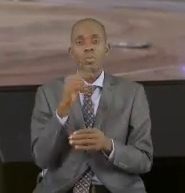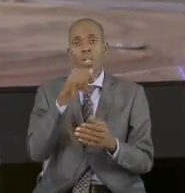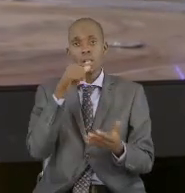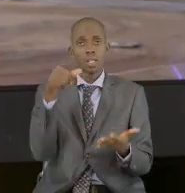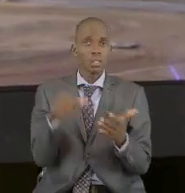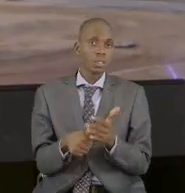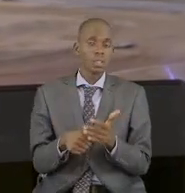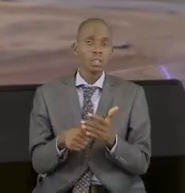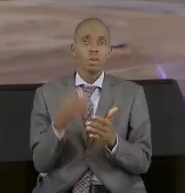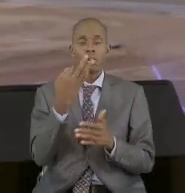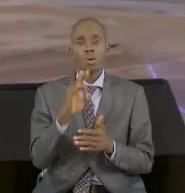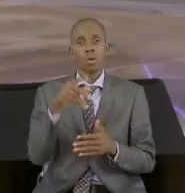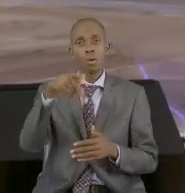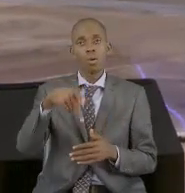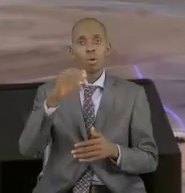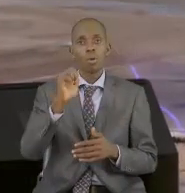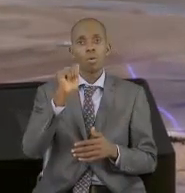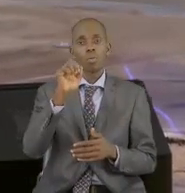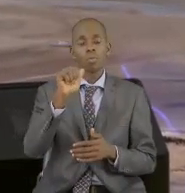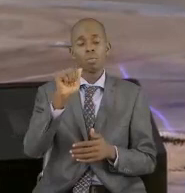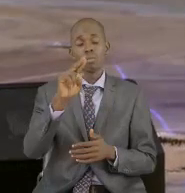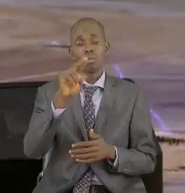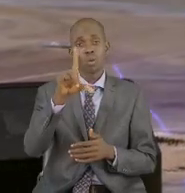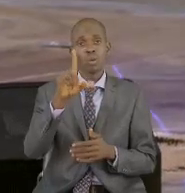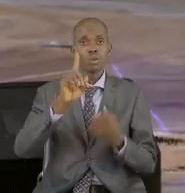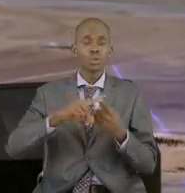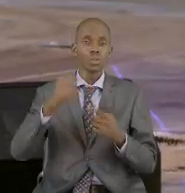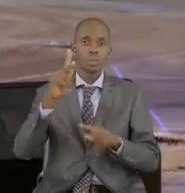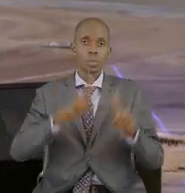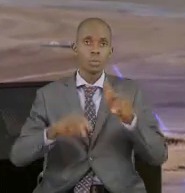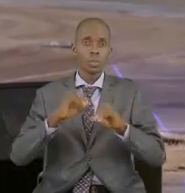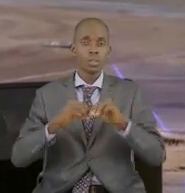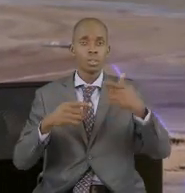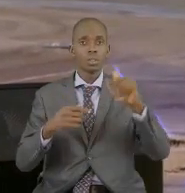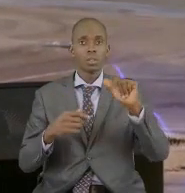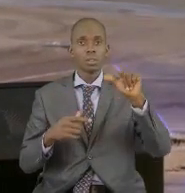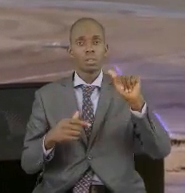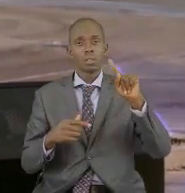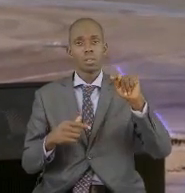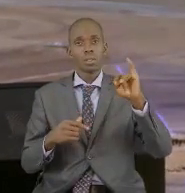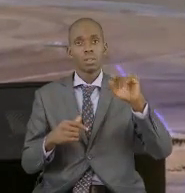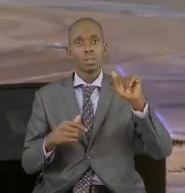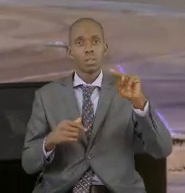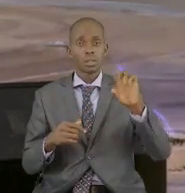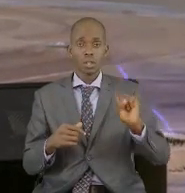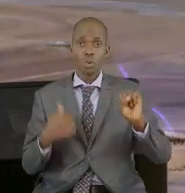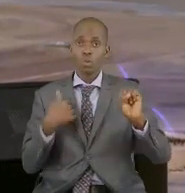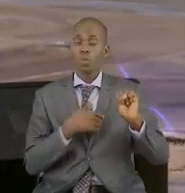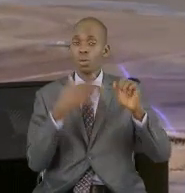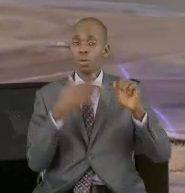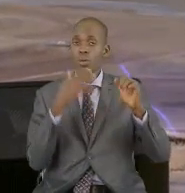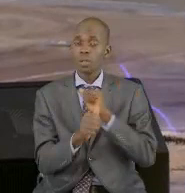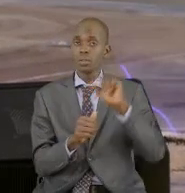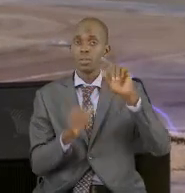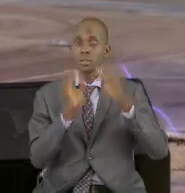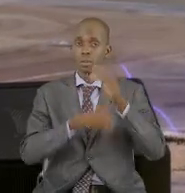of Paul to the Galatians. And we've gone through chapter 1, verses 1 through